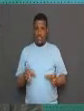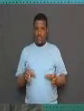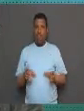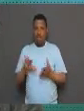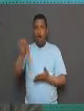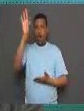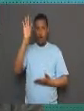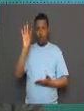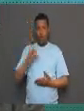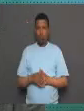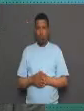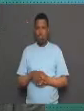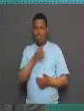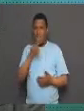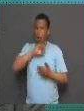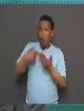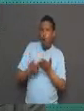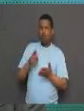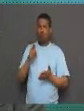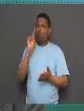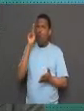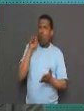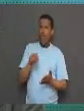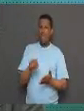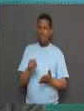Office found that about